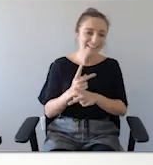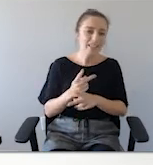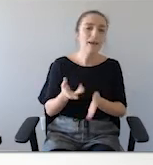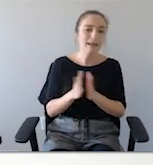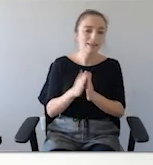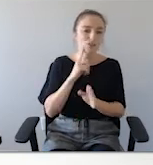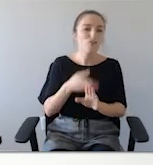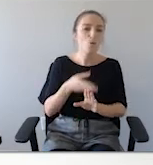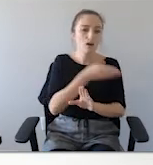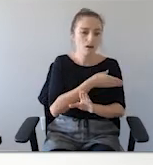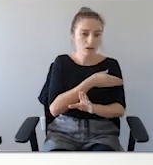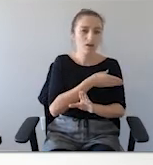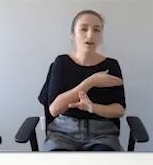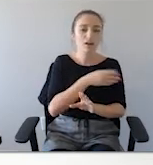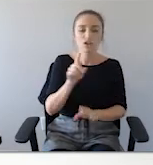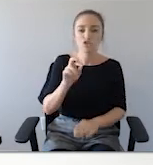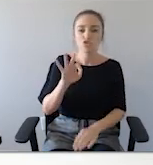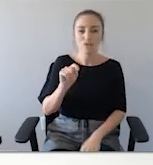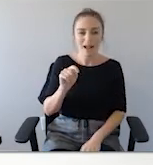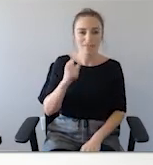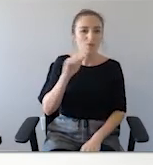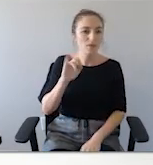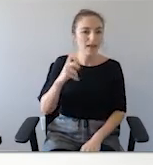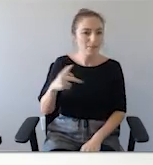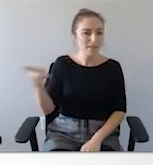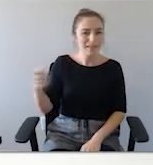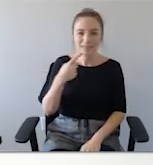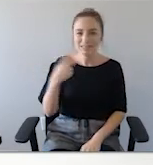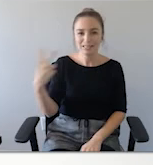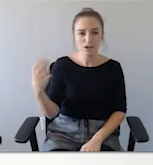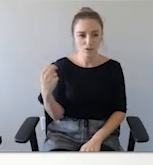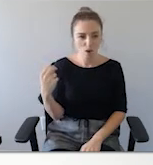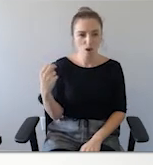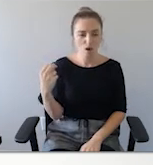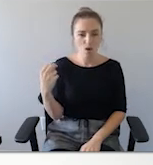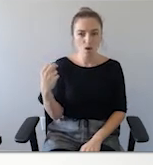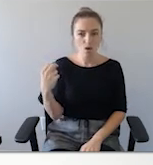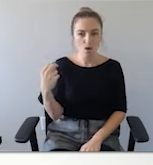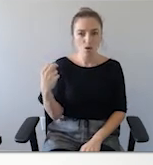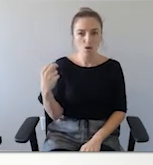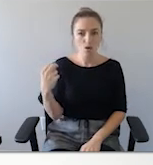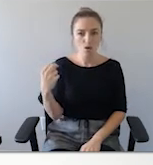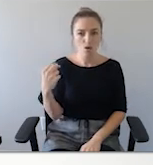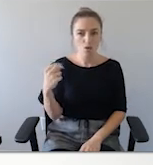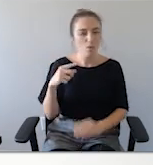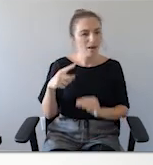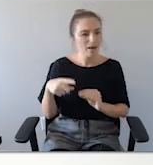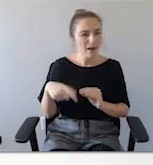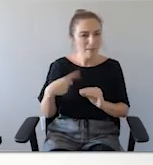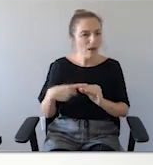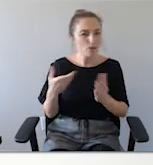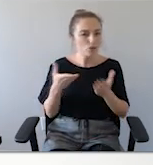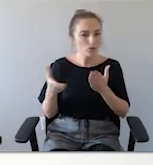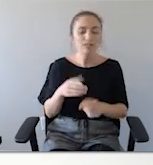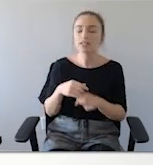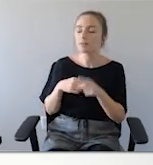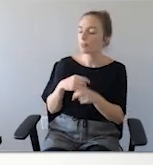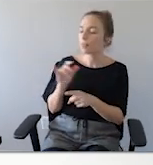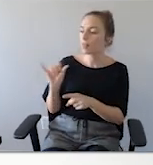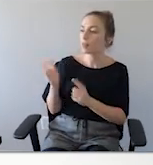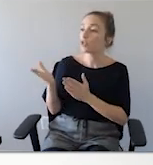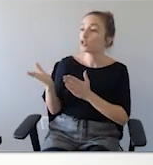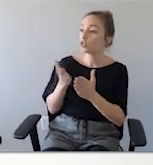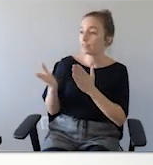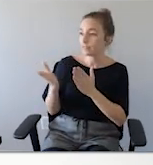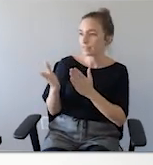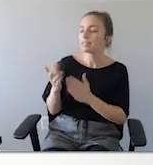it till the day of the IEP. The services, yes. So on a real draft, you know, one that's actually, you know, it will